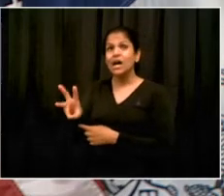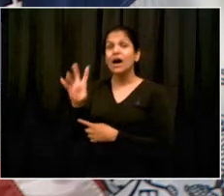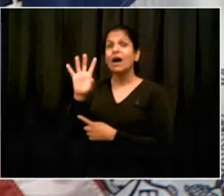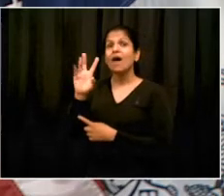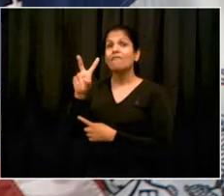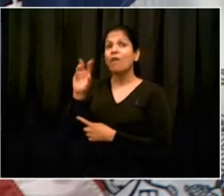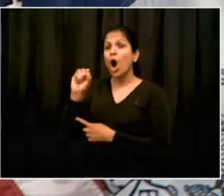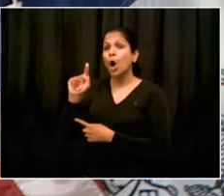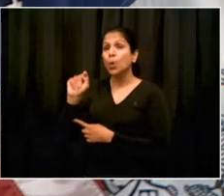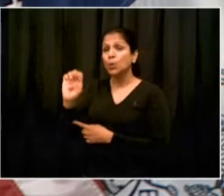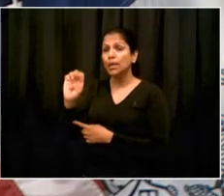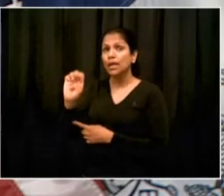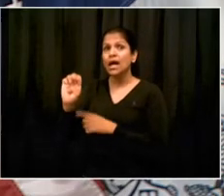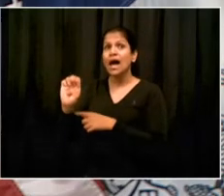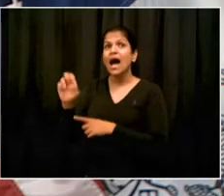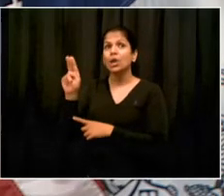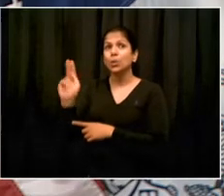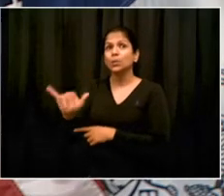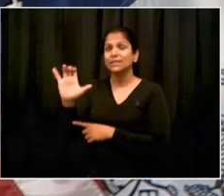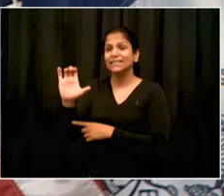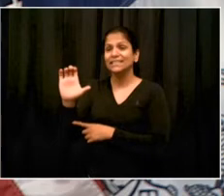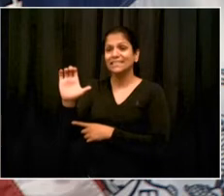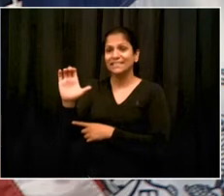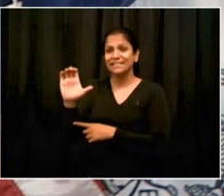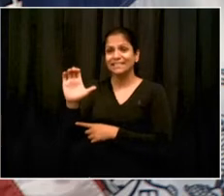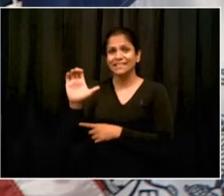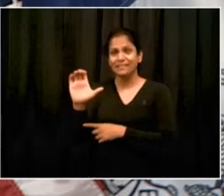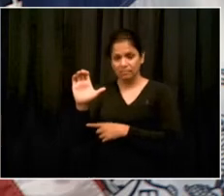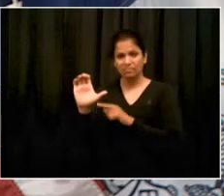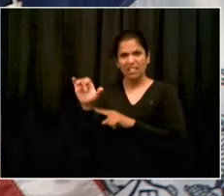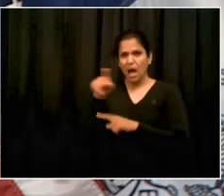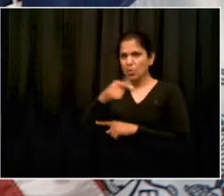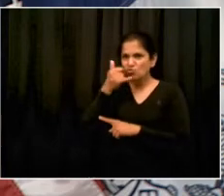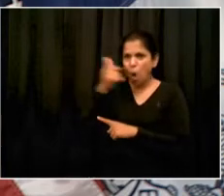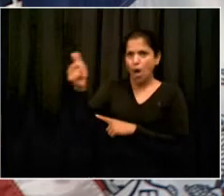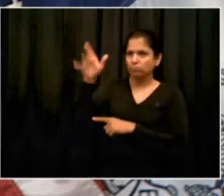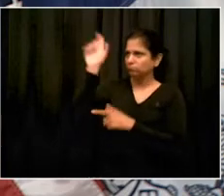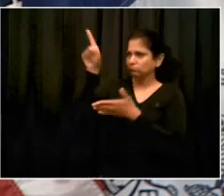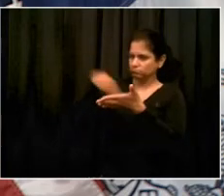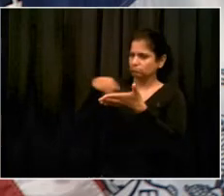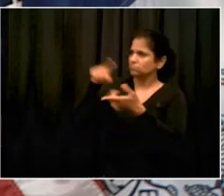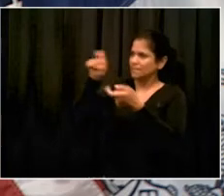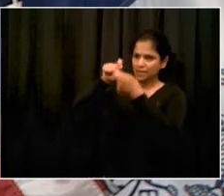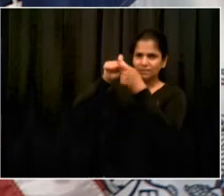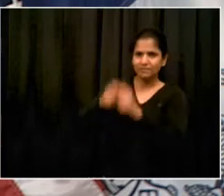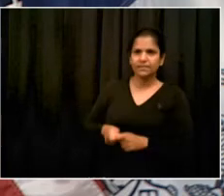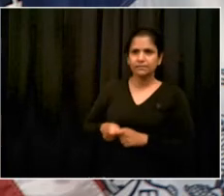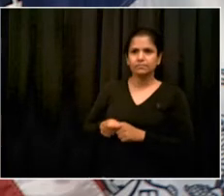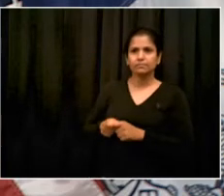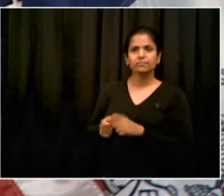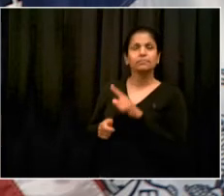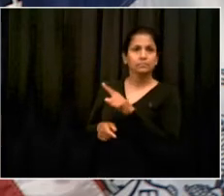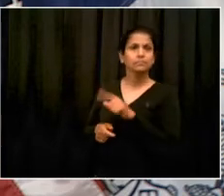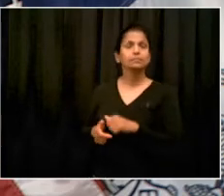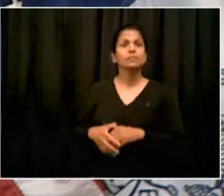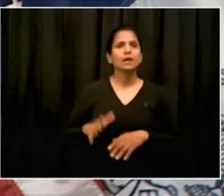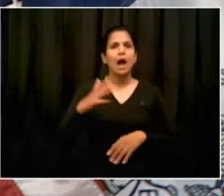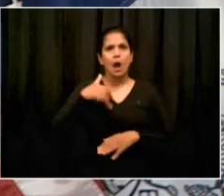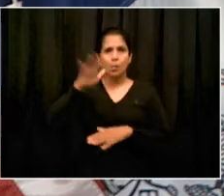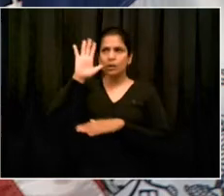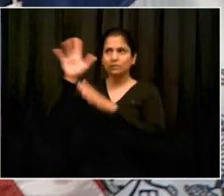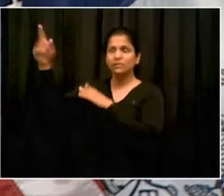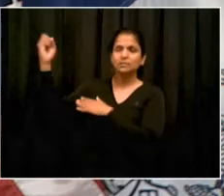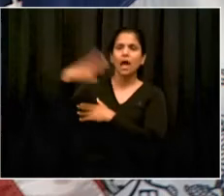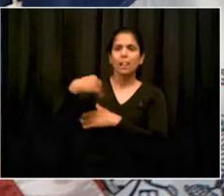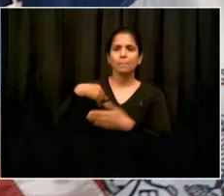to identify every one of these mistakes and alert the voter and send them a new ballot immediately. Look, it's 35 days to the election. Thank God